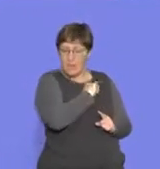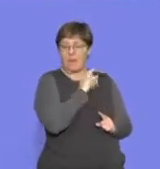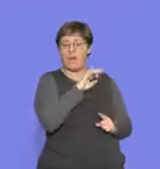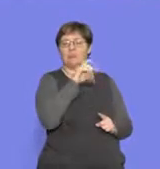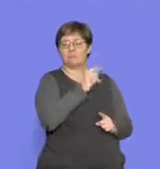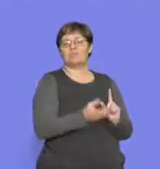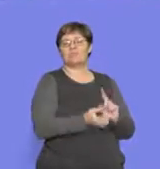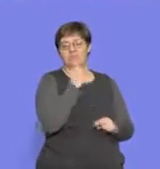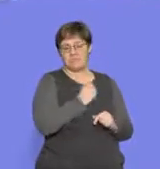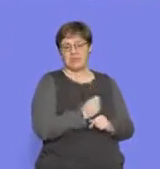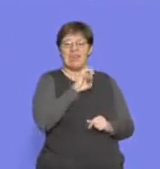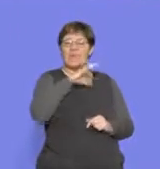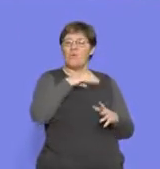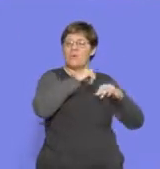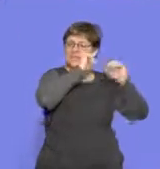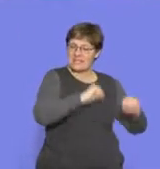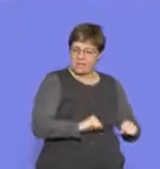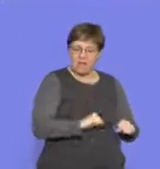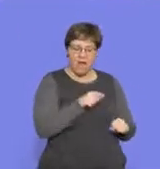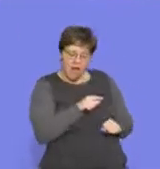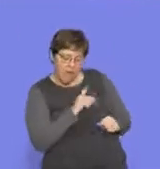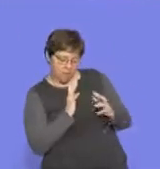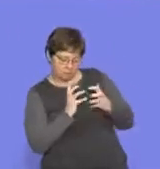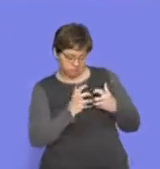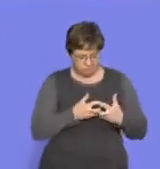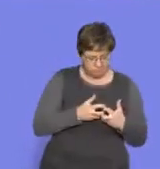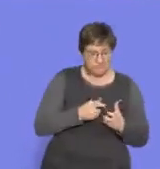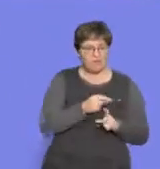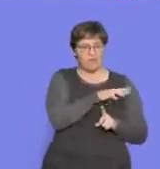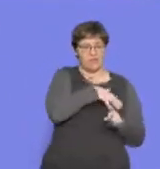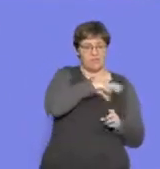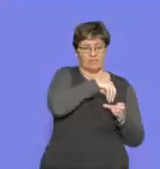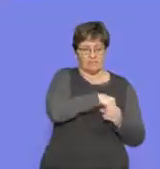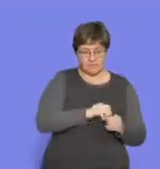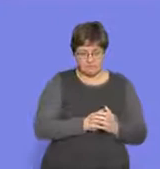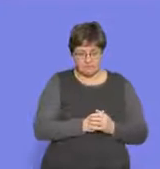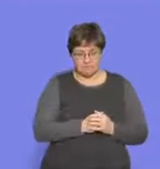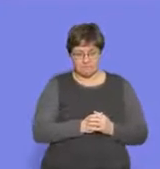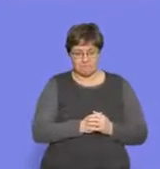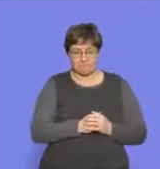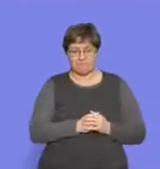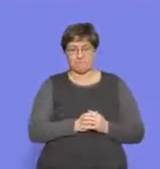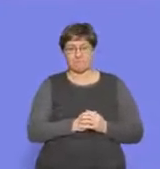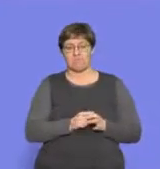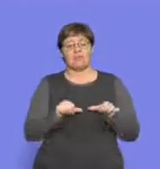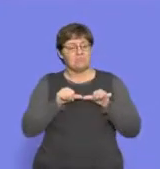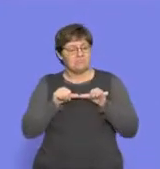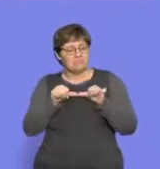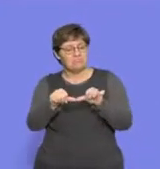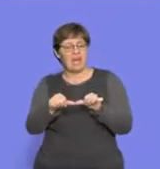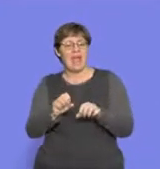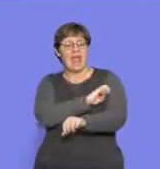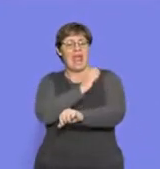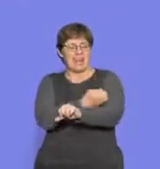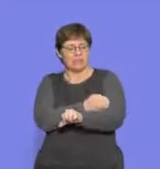biome. It's the ecosystems that have unique adaptations within them. There's a sustainable flow of